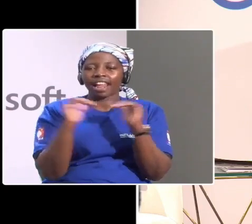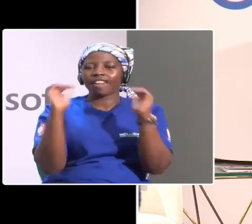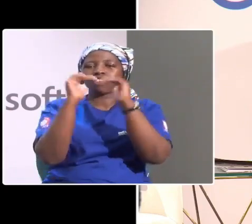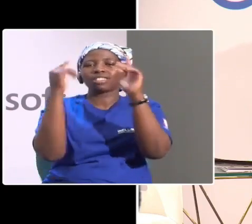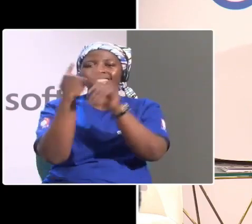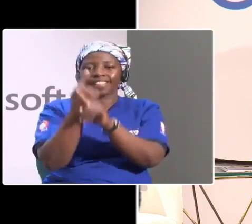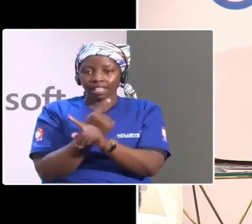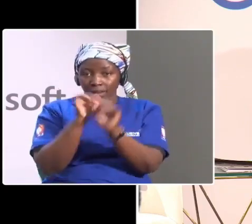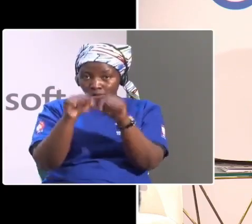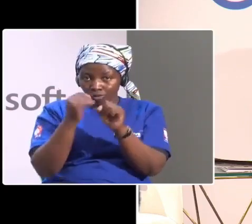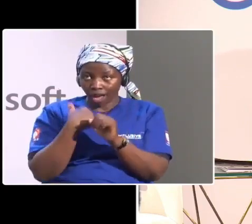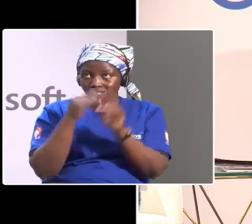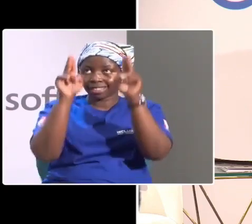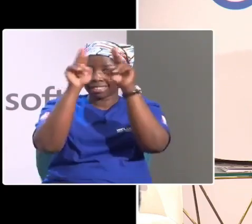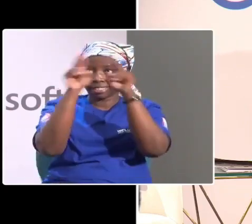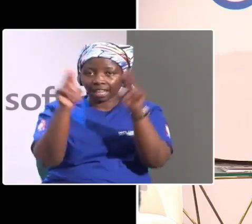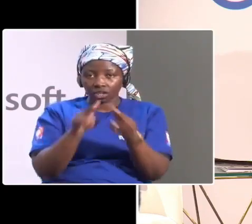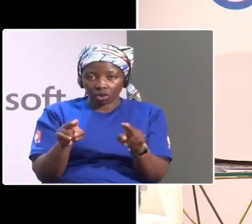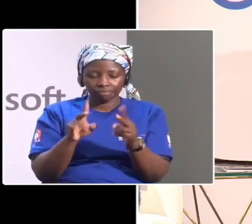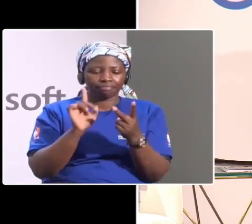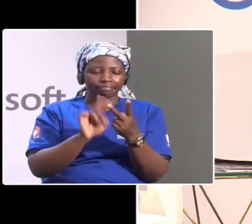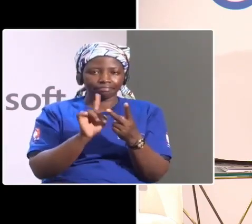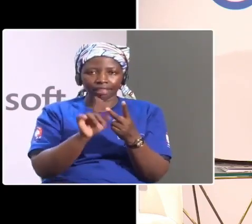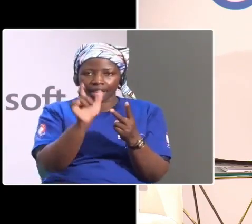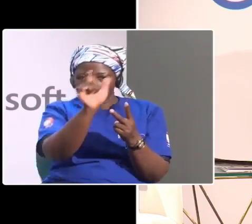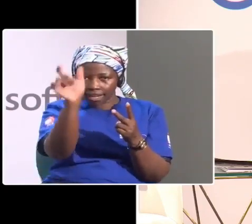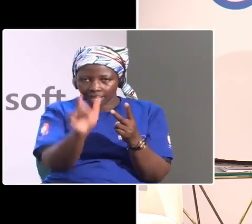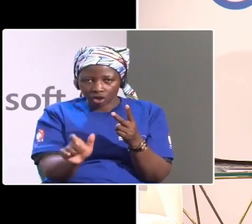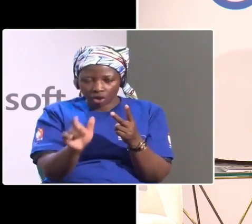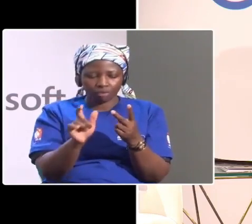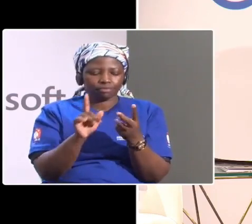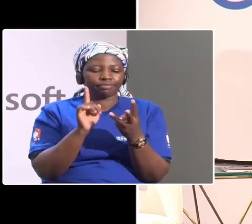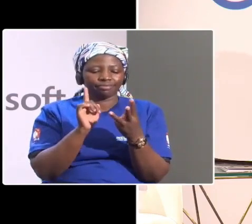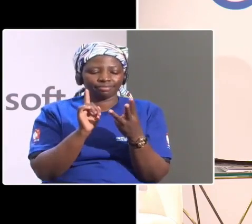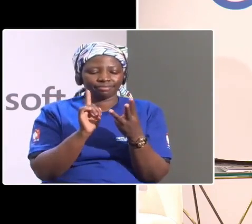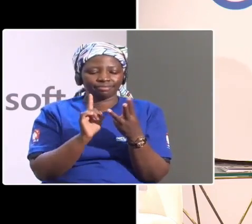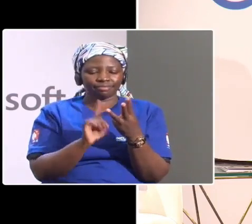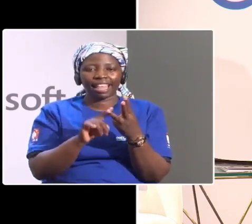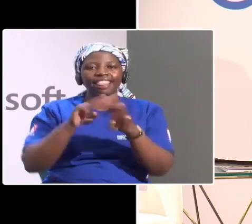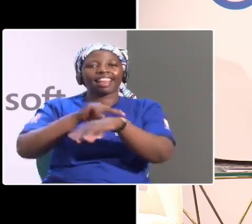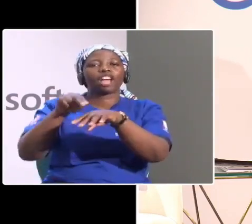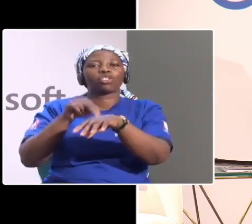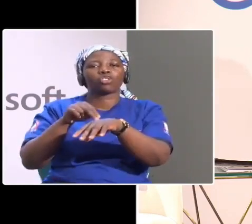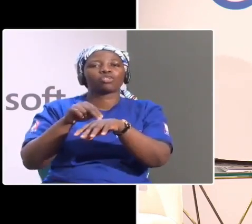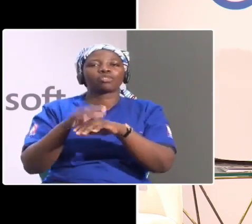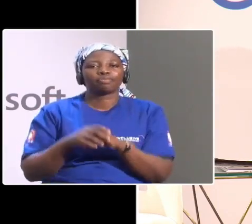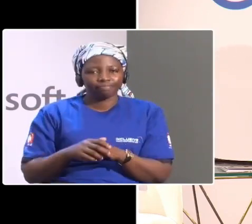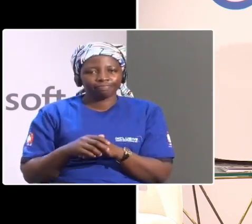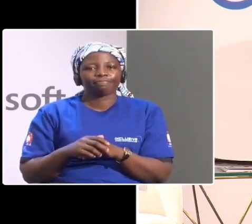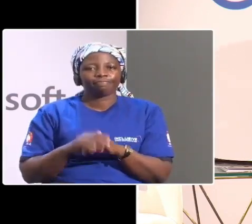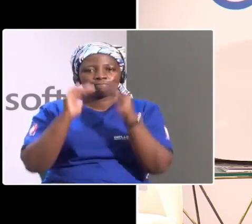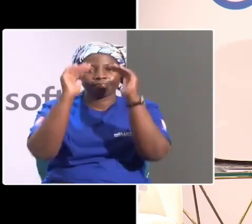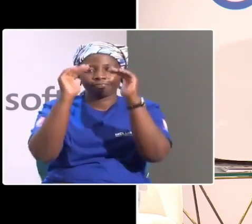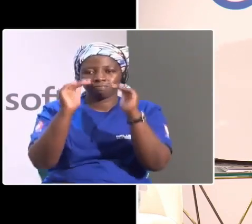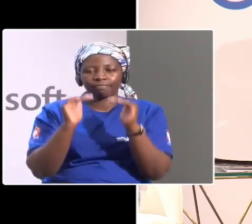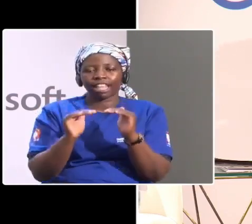have international, we can have regional or continental, or at national level. So,